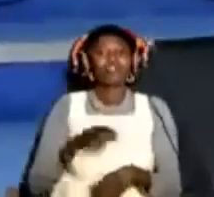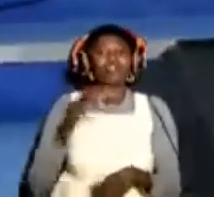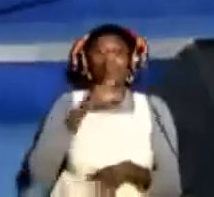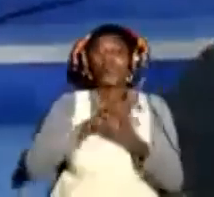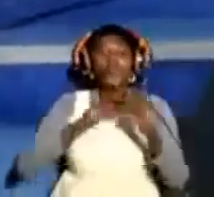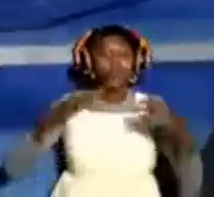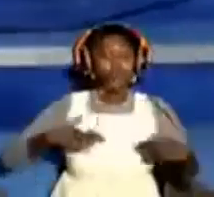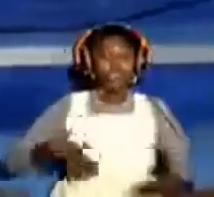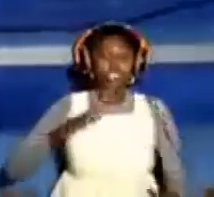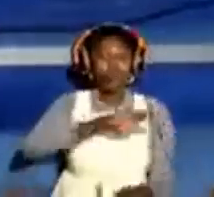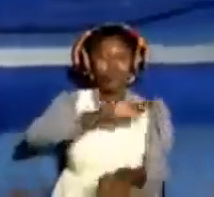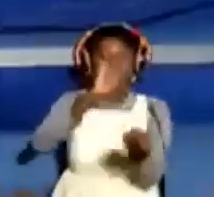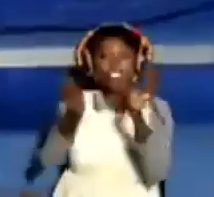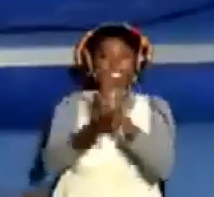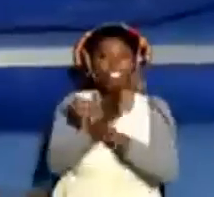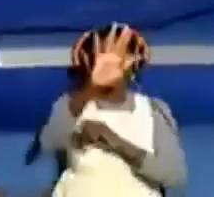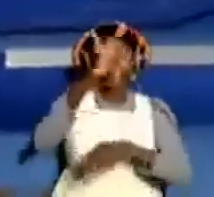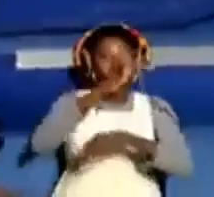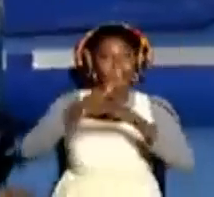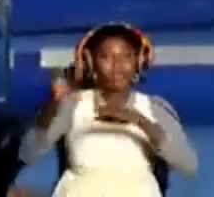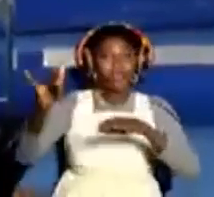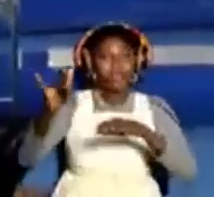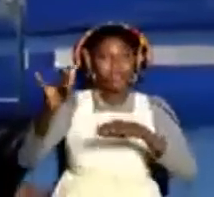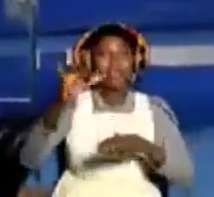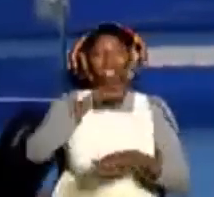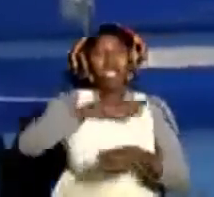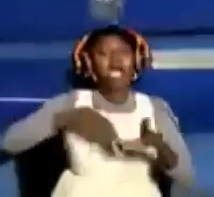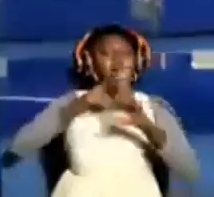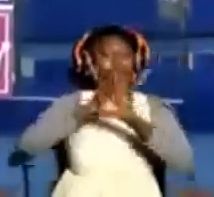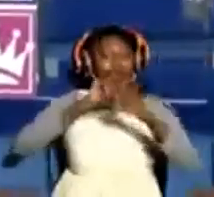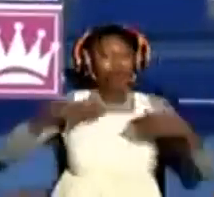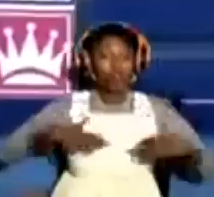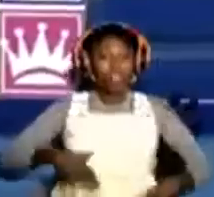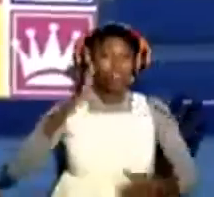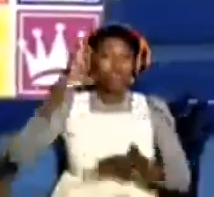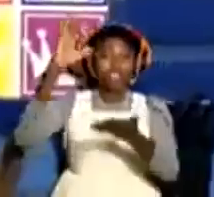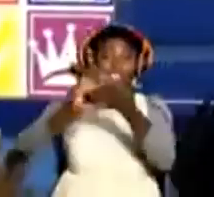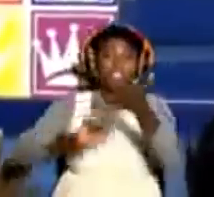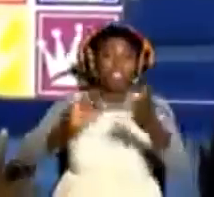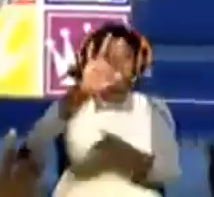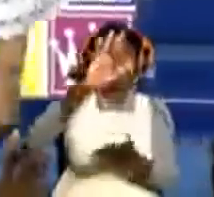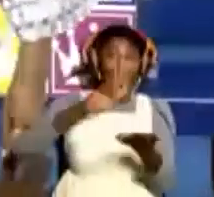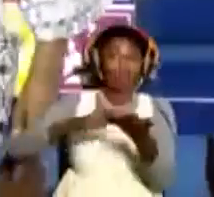Nobody will take your space. Nobody will take your glory.